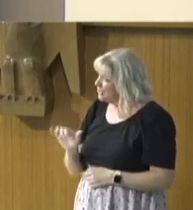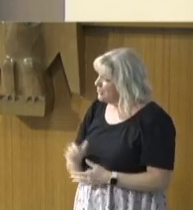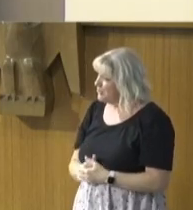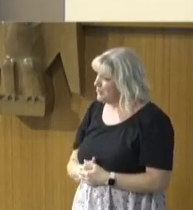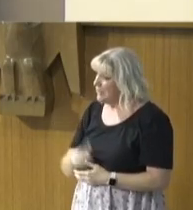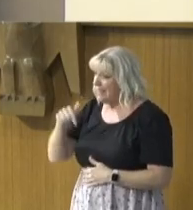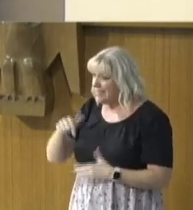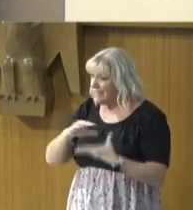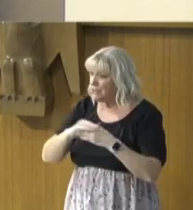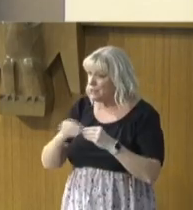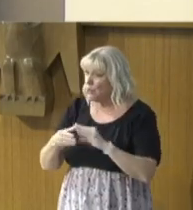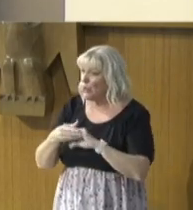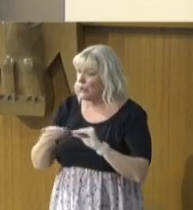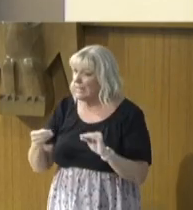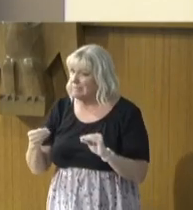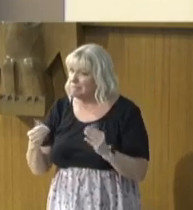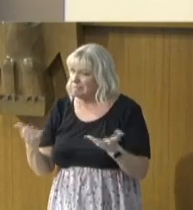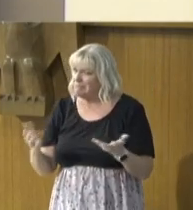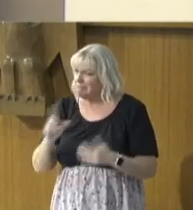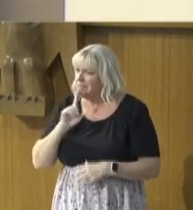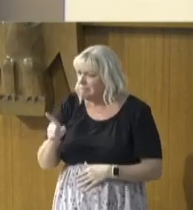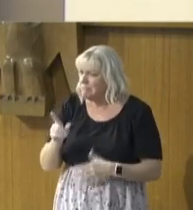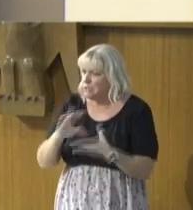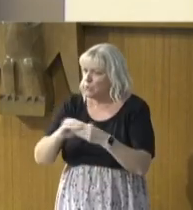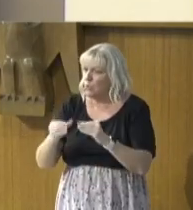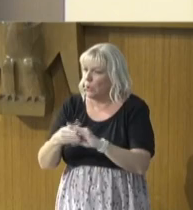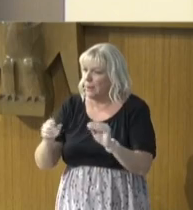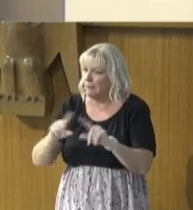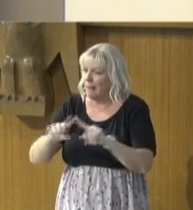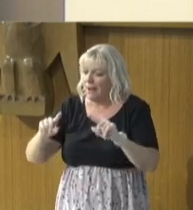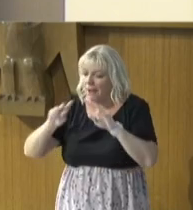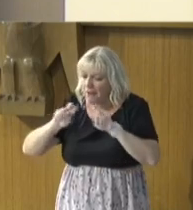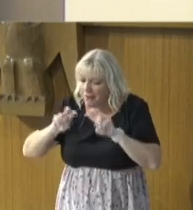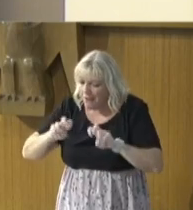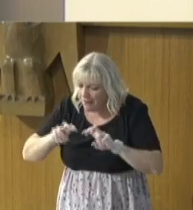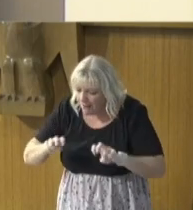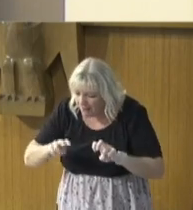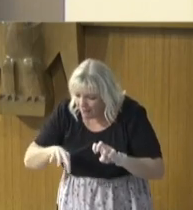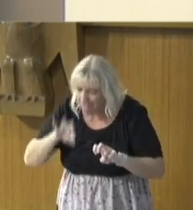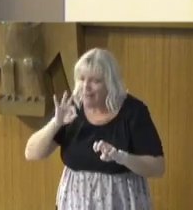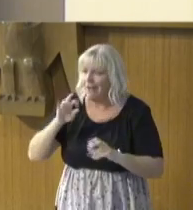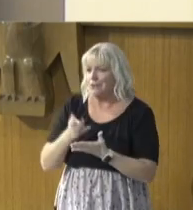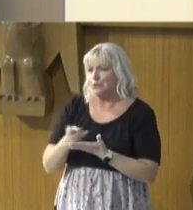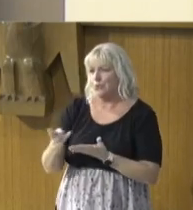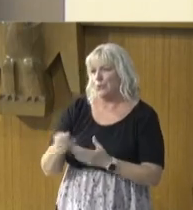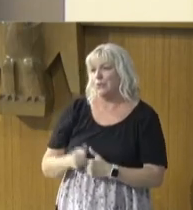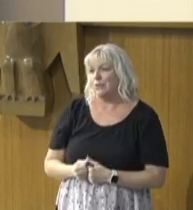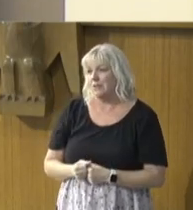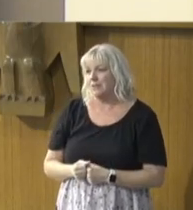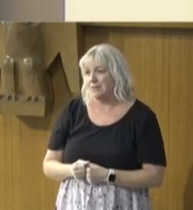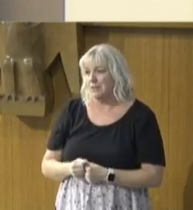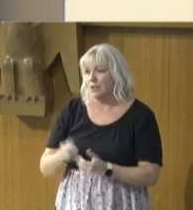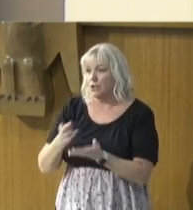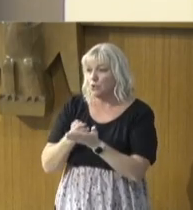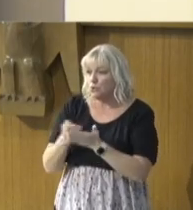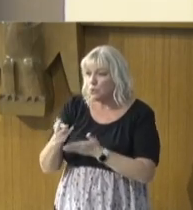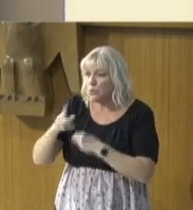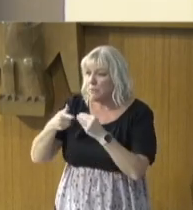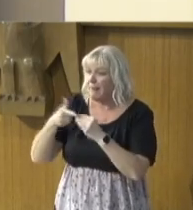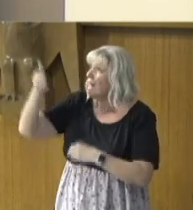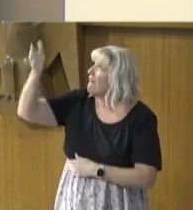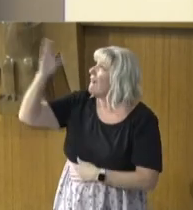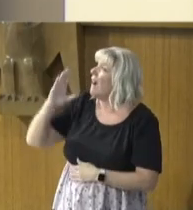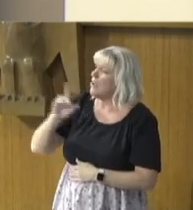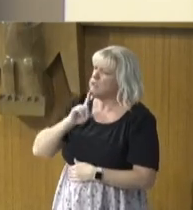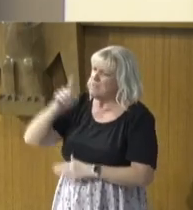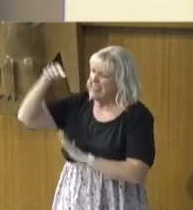story, it still offers us truth. Sometimes truths about God are so deep that it takes